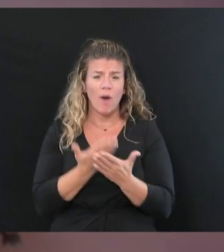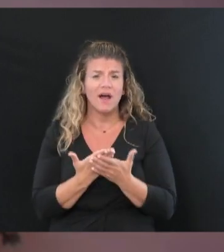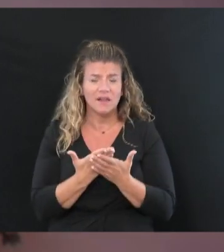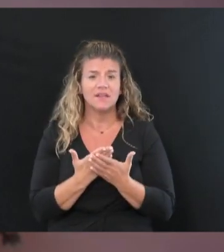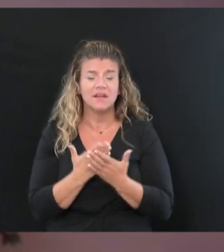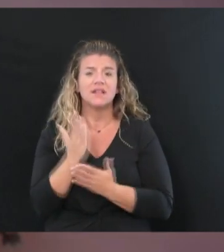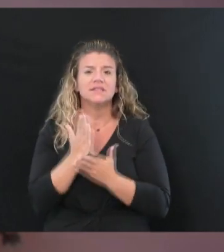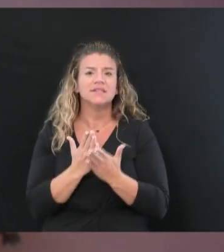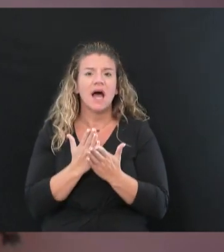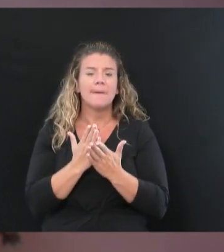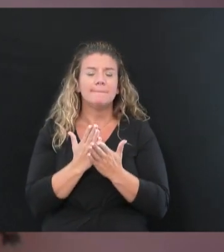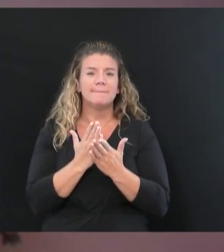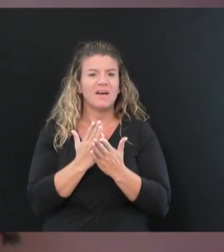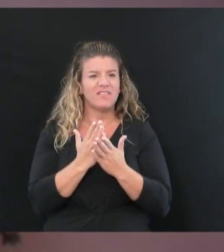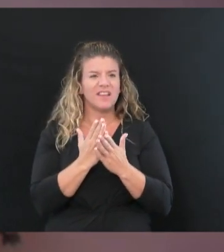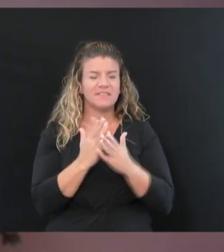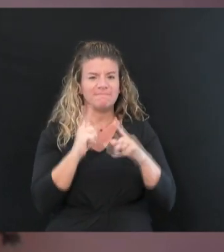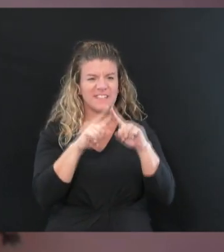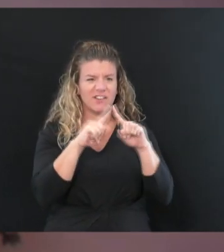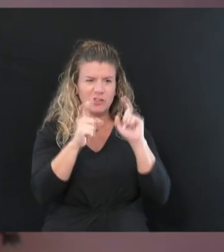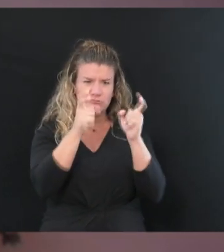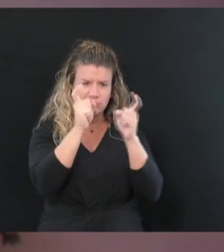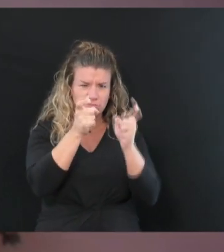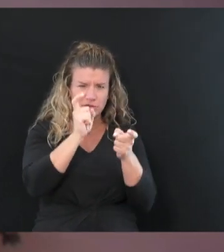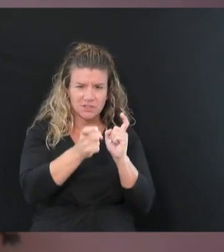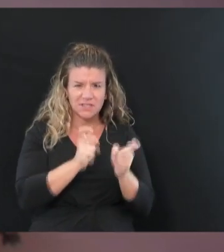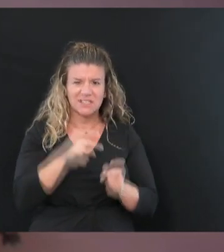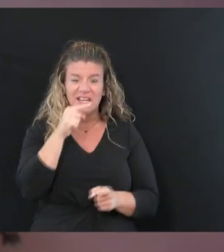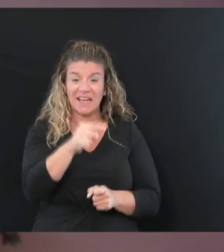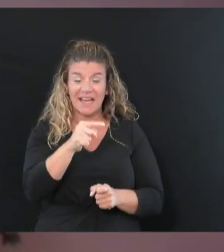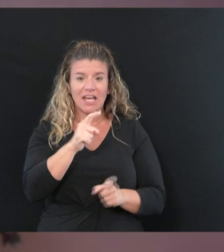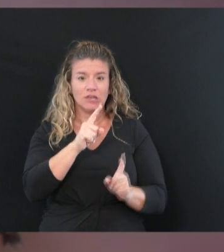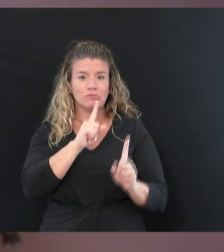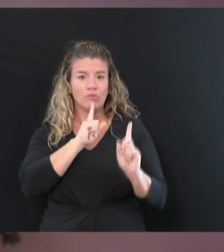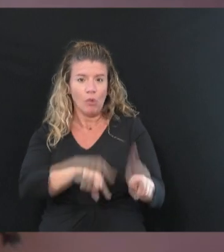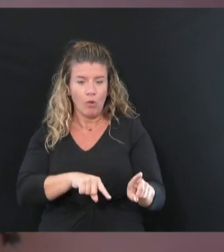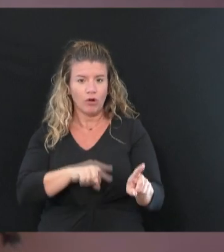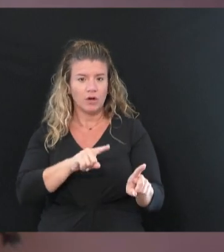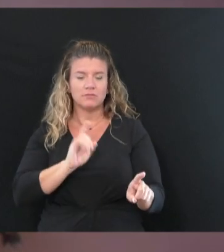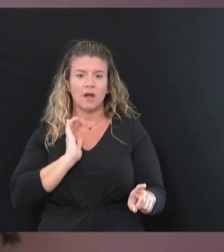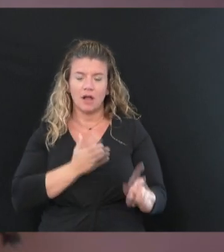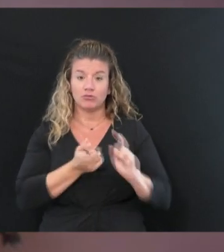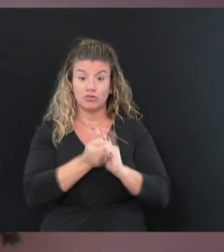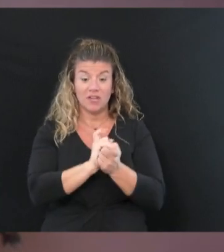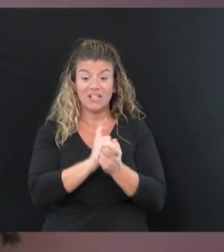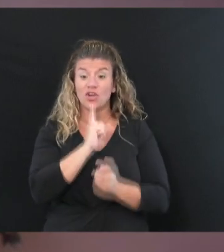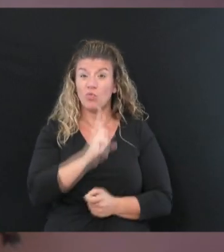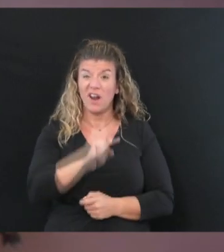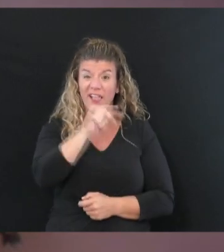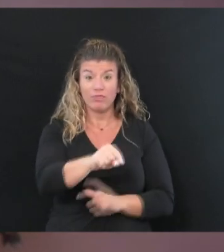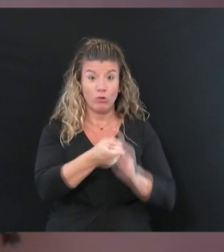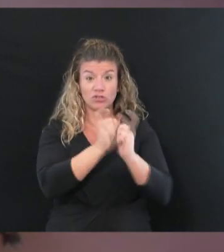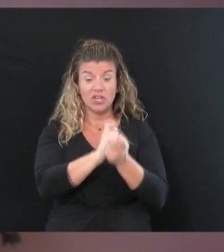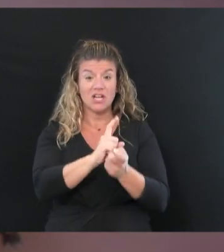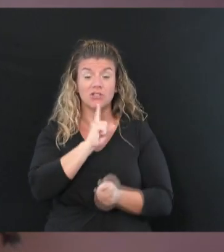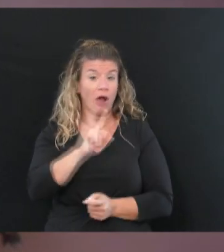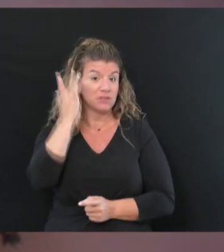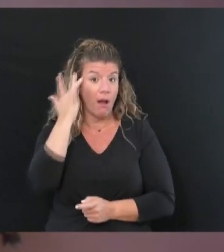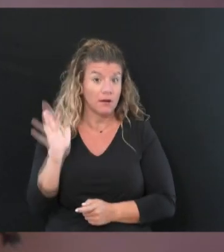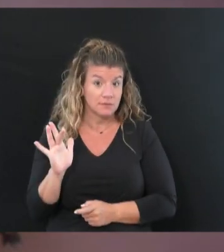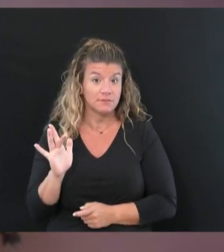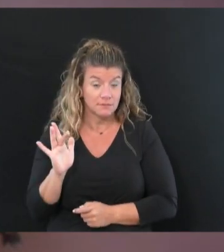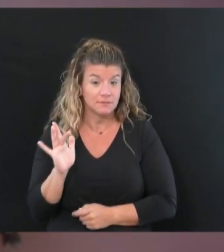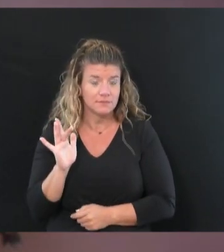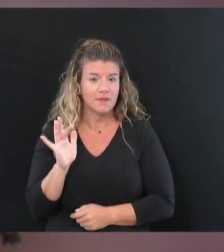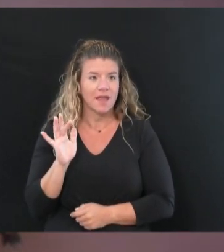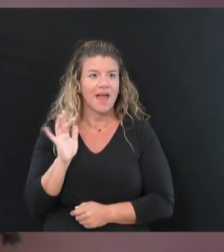of the tweaks that he has directed, which I think are really quite smart and also